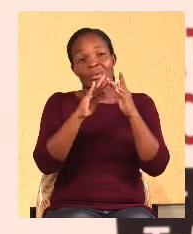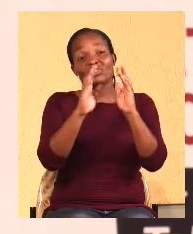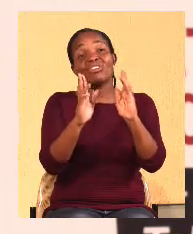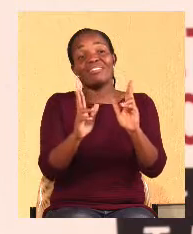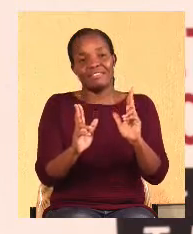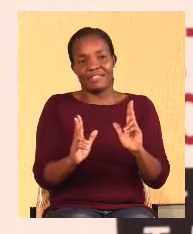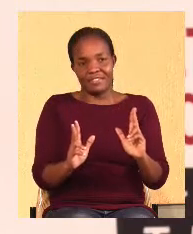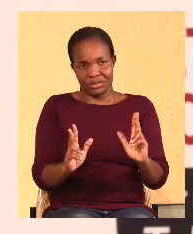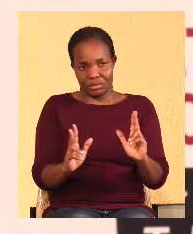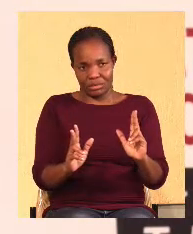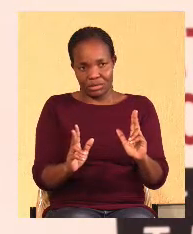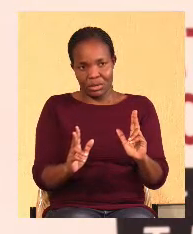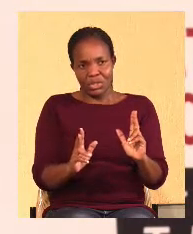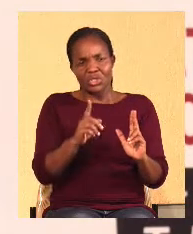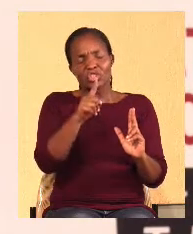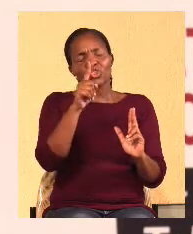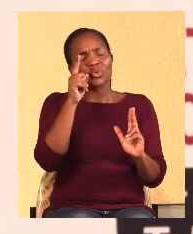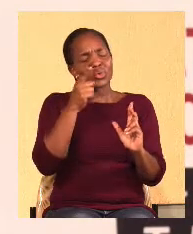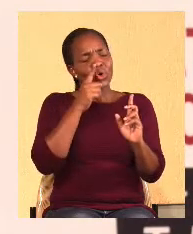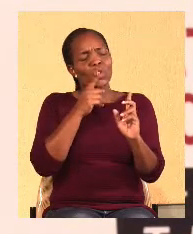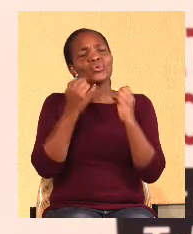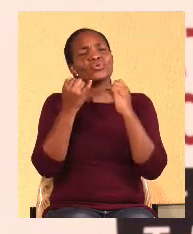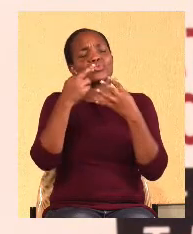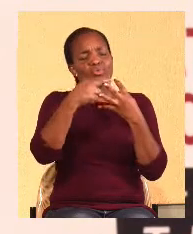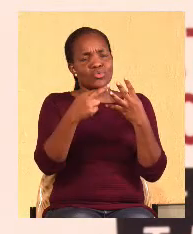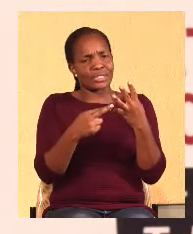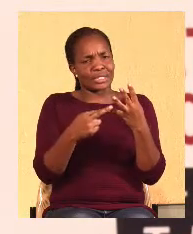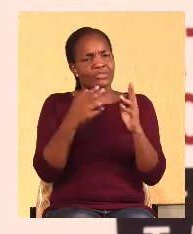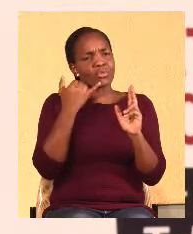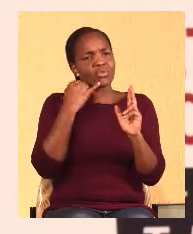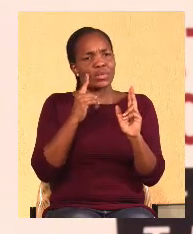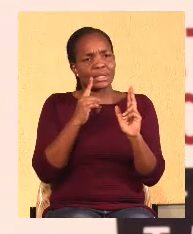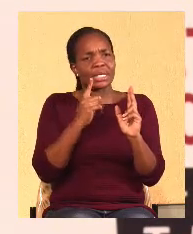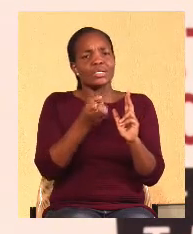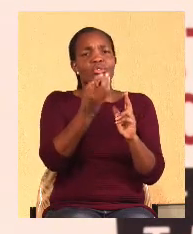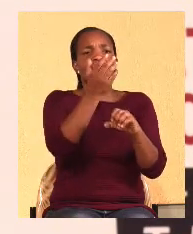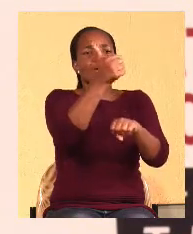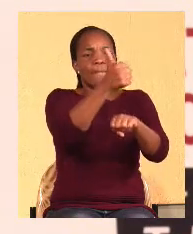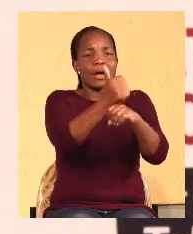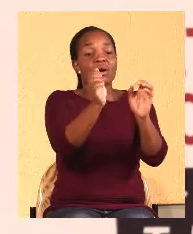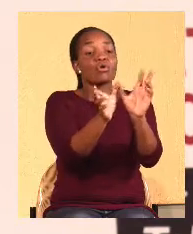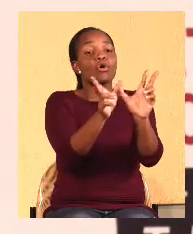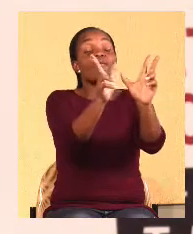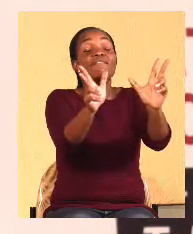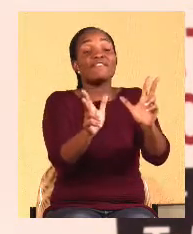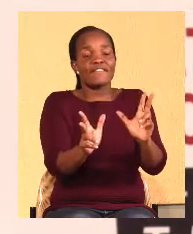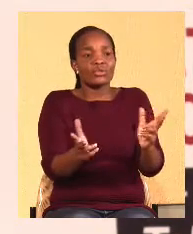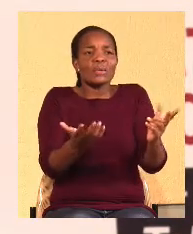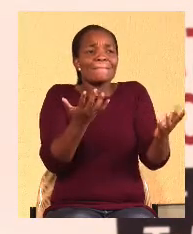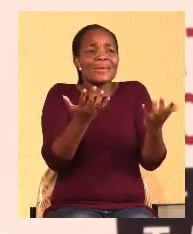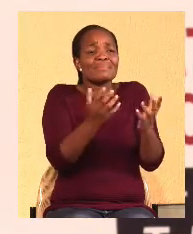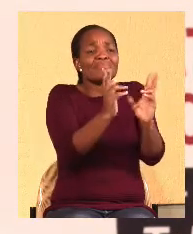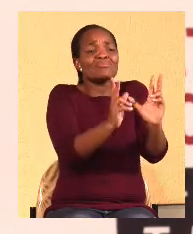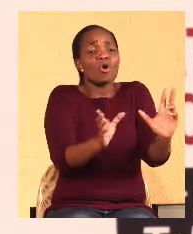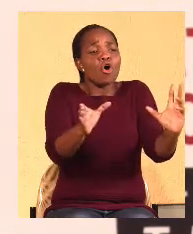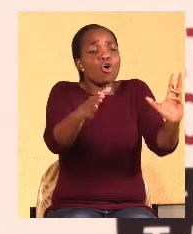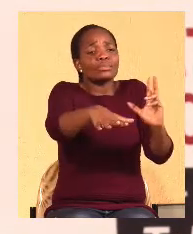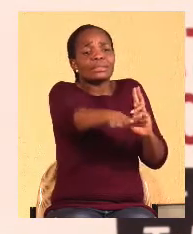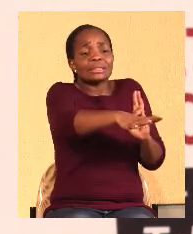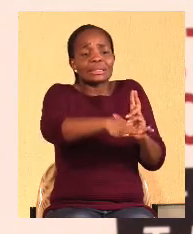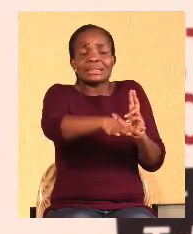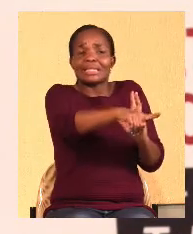of the hotline is to give the opportunity to the public. When you don't